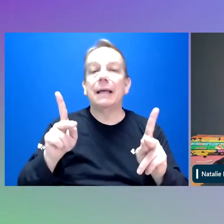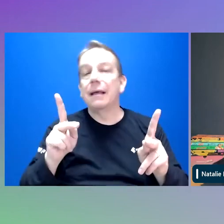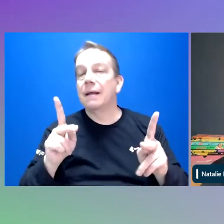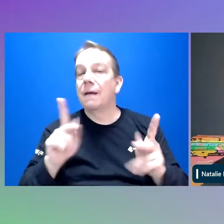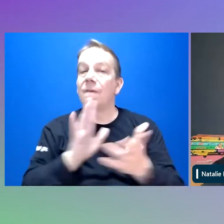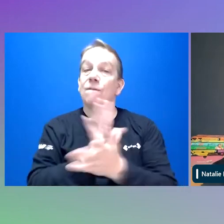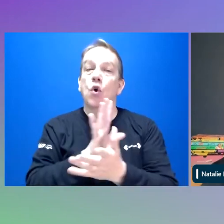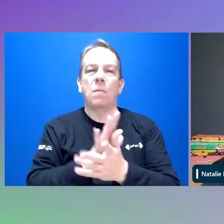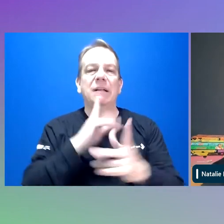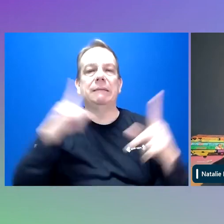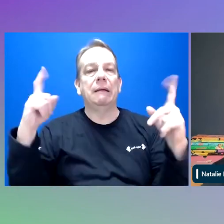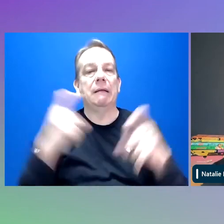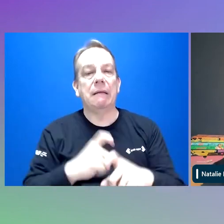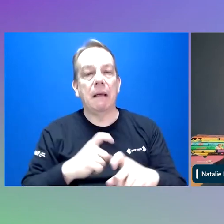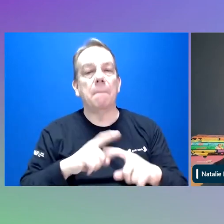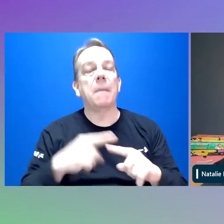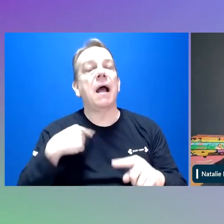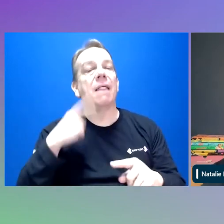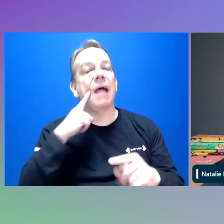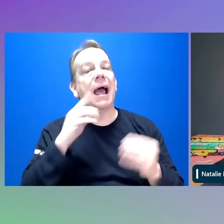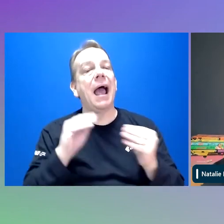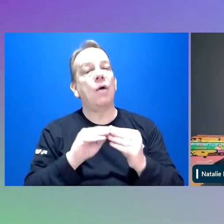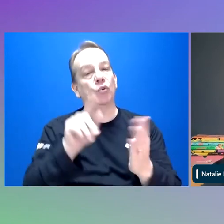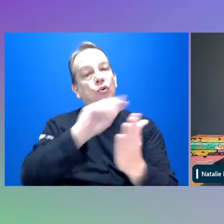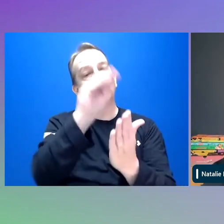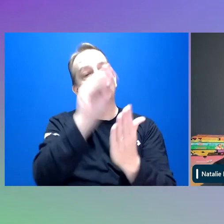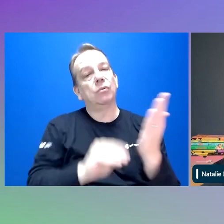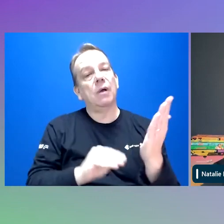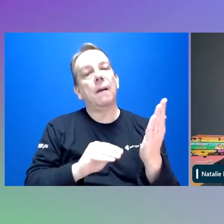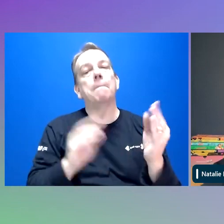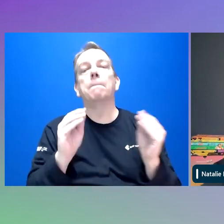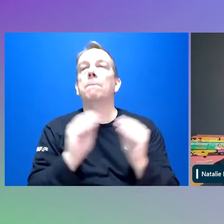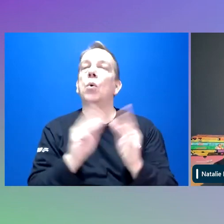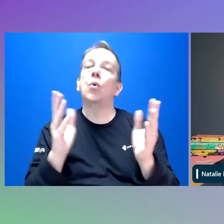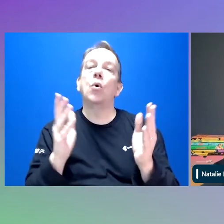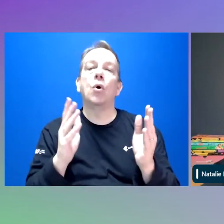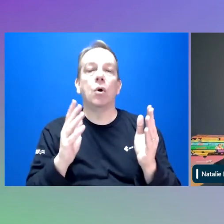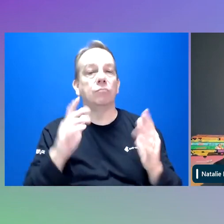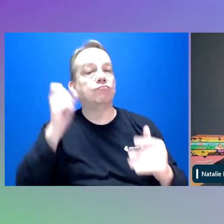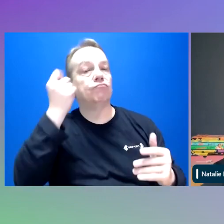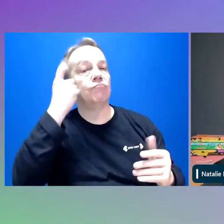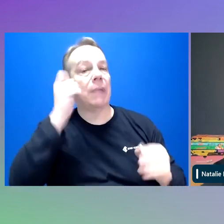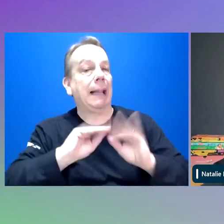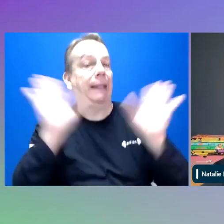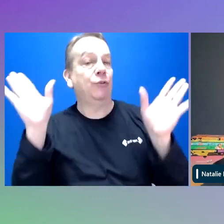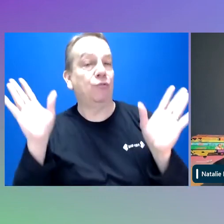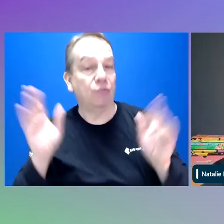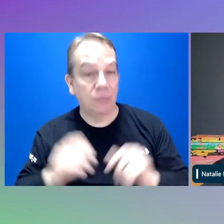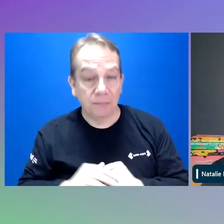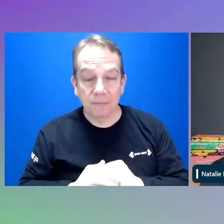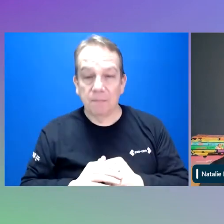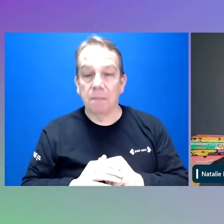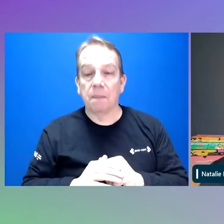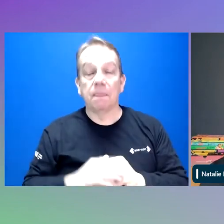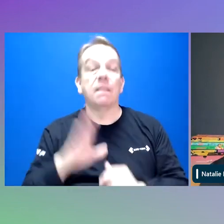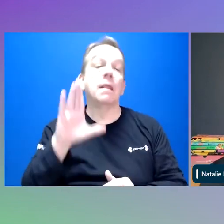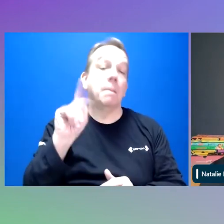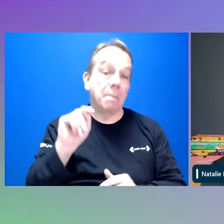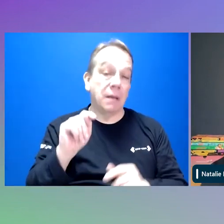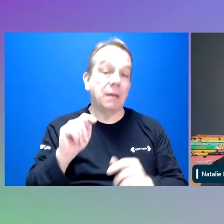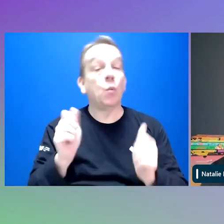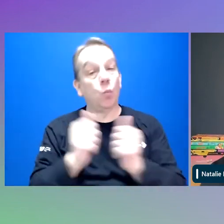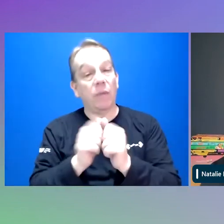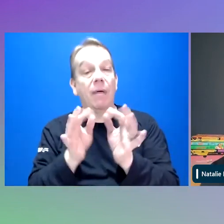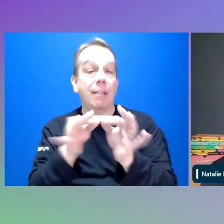place. It was more about what we could do to style them to help them be more consumable. but with language